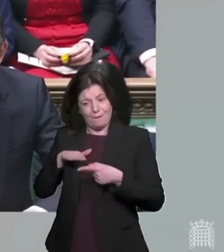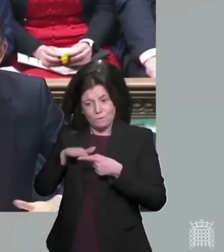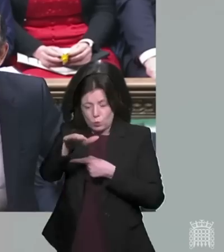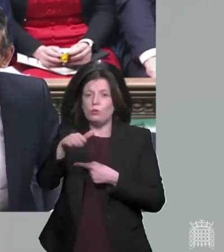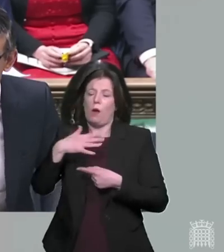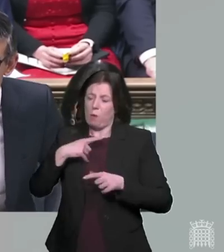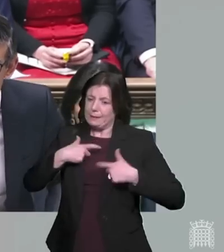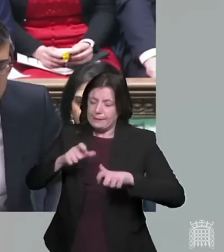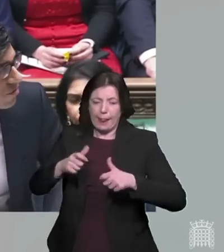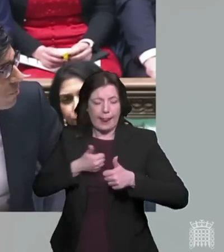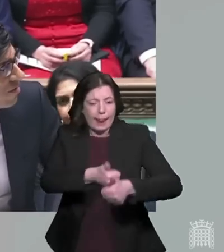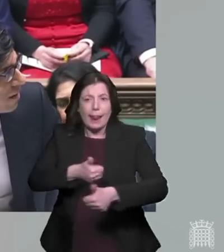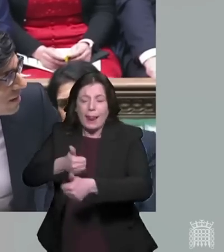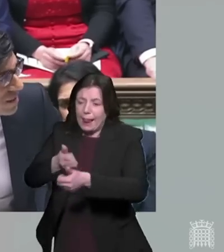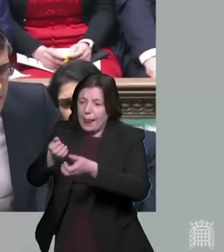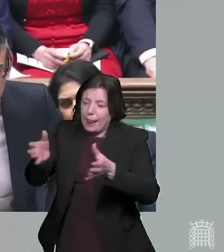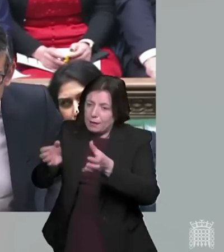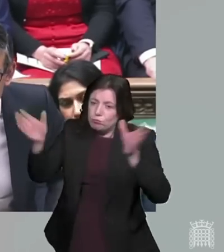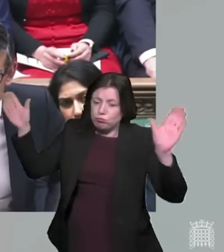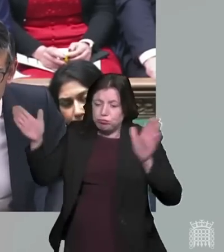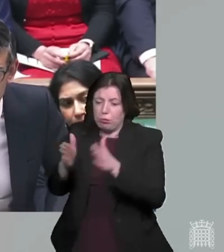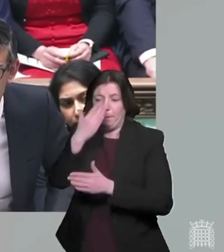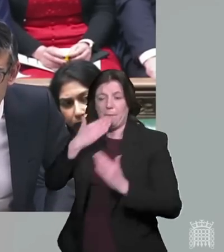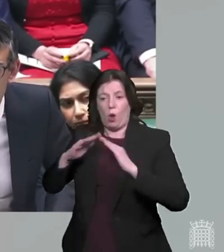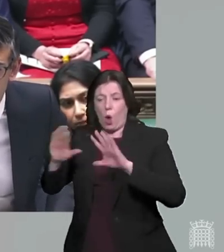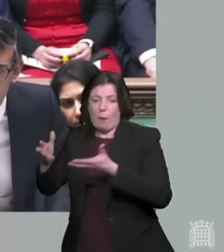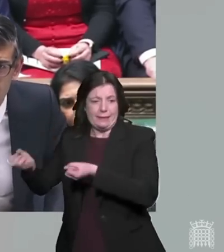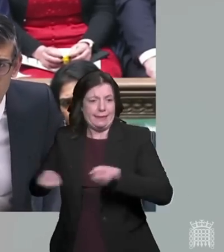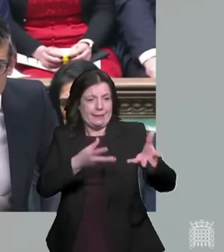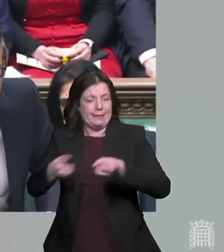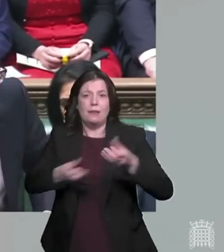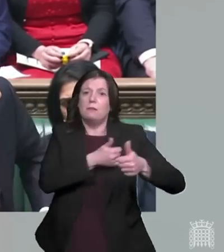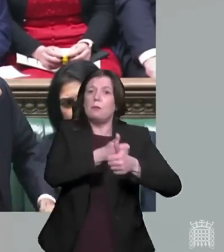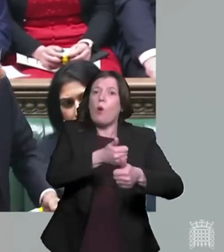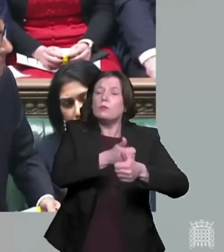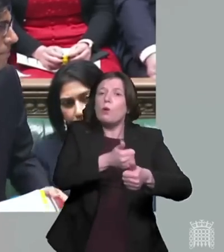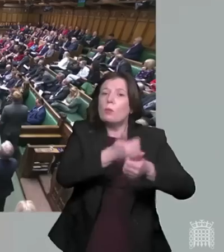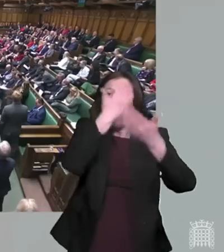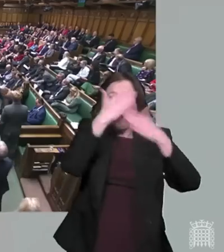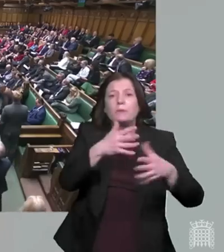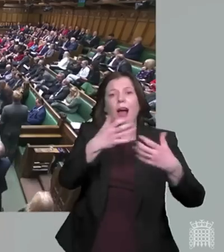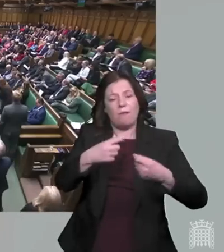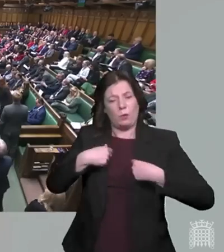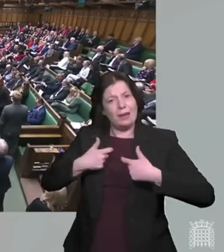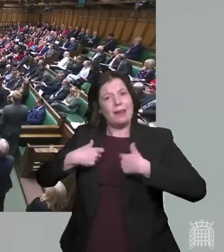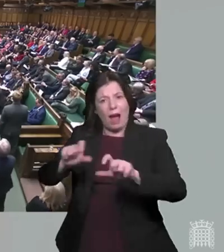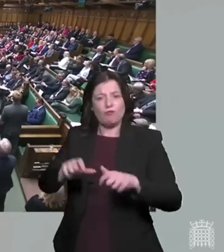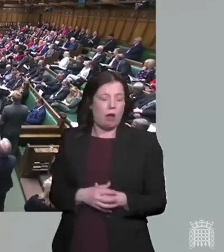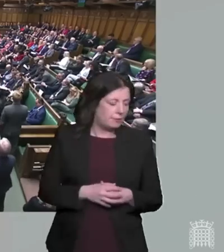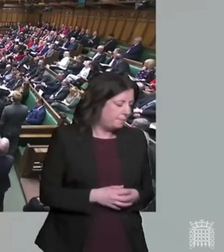sleep rough, and because of the innovations that we have made, we're taking more and more people off the streets, and the government will keep delivering more. James